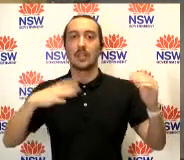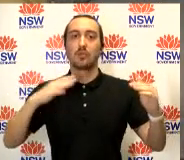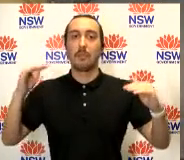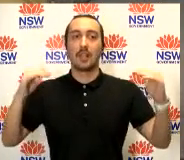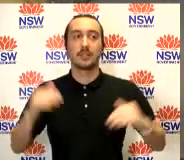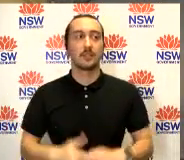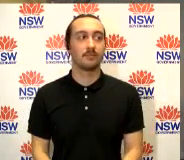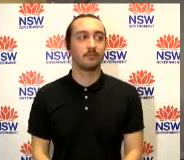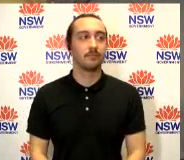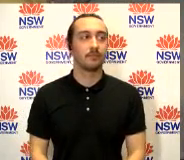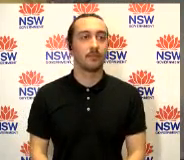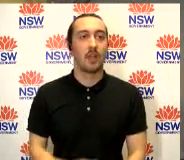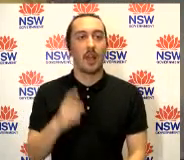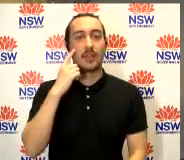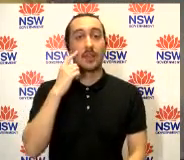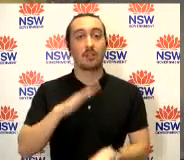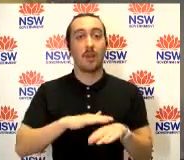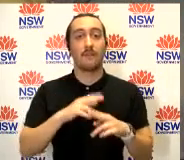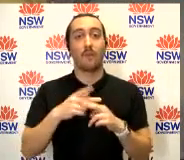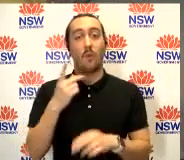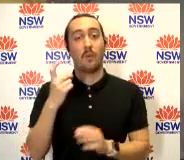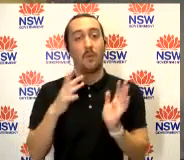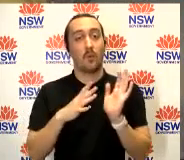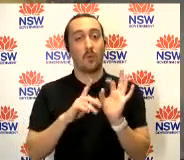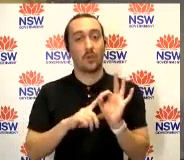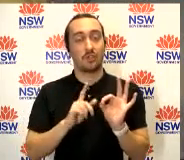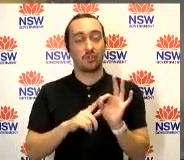Okay, so I've probably got time for one more question here.